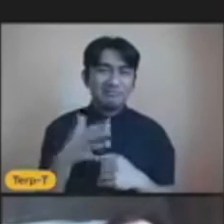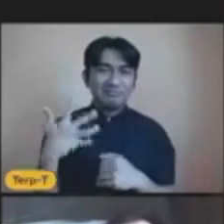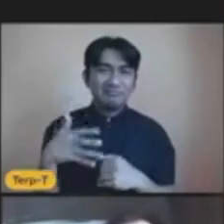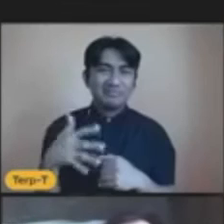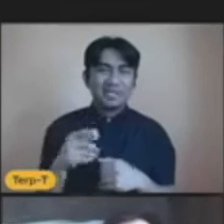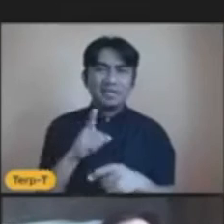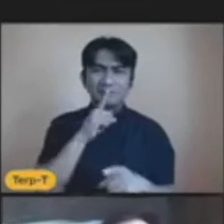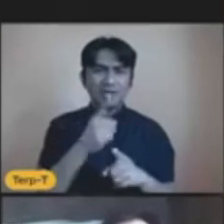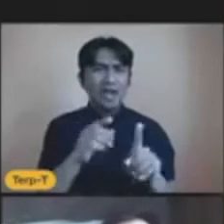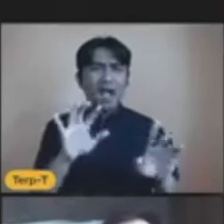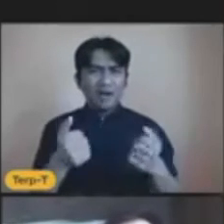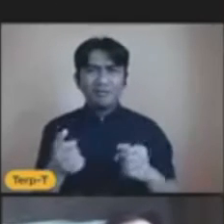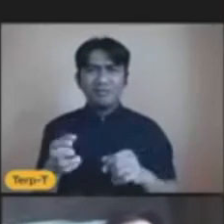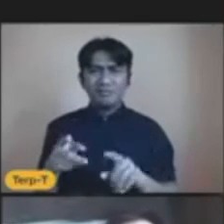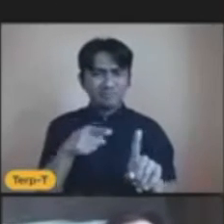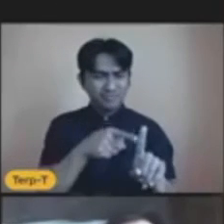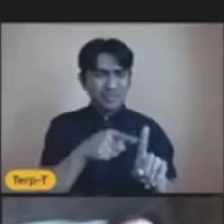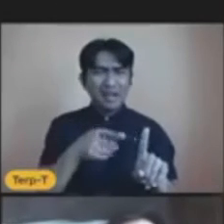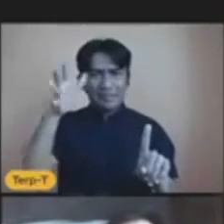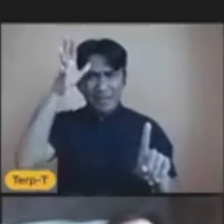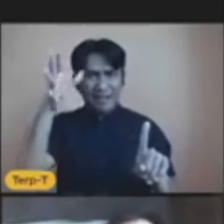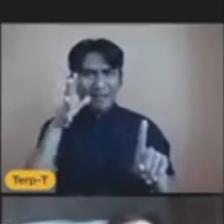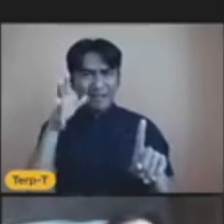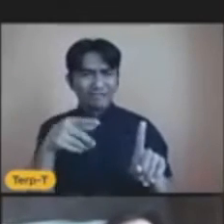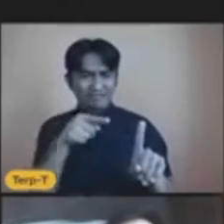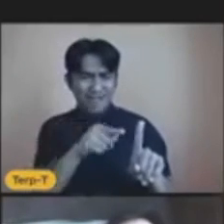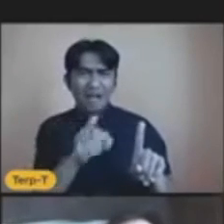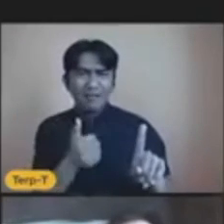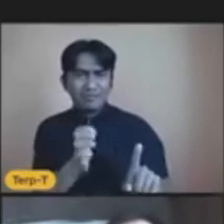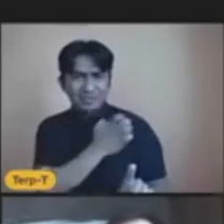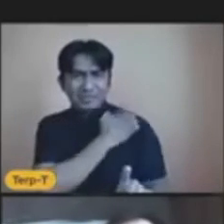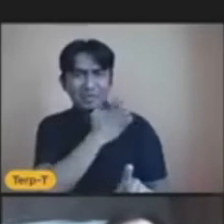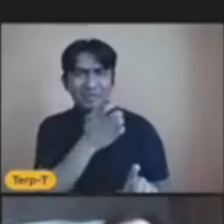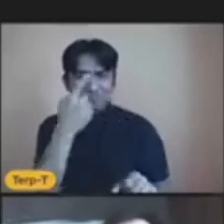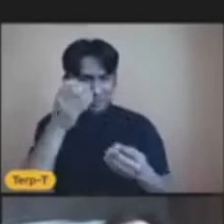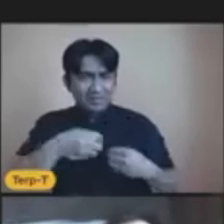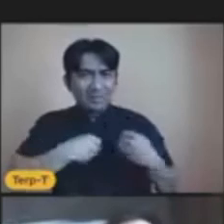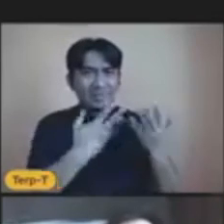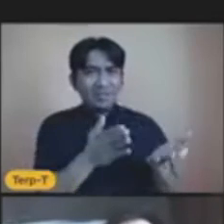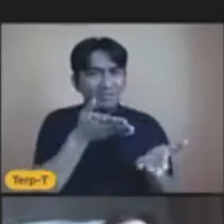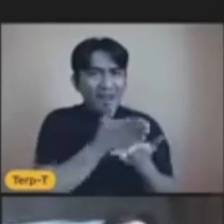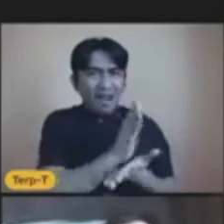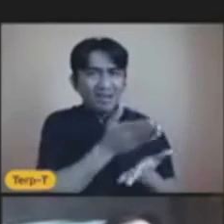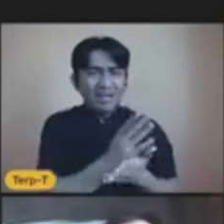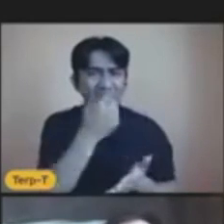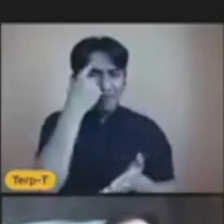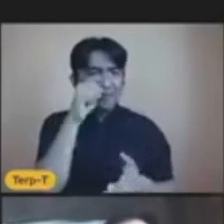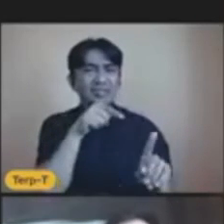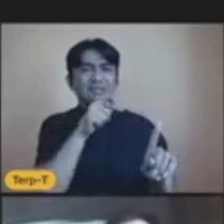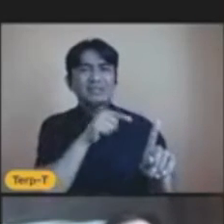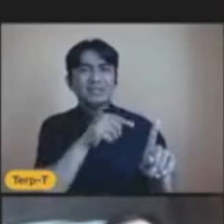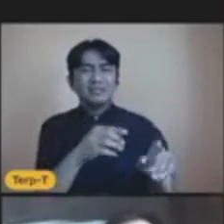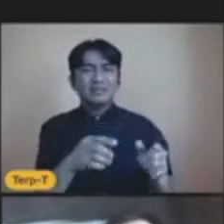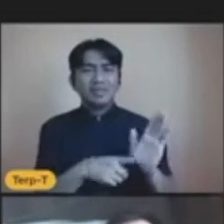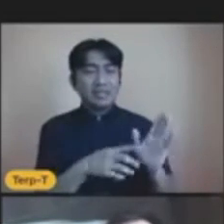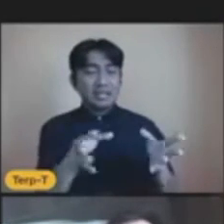her parents are to really fight for the right of her child to receive that quality of life. And I